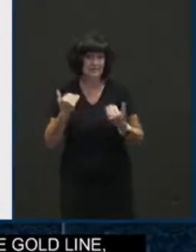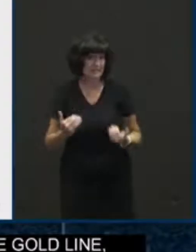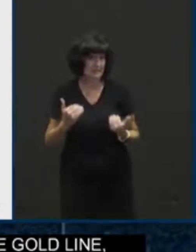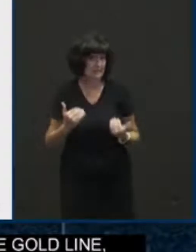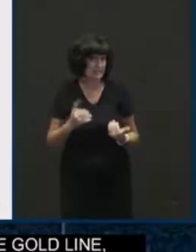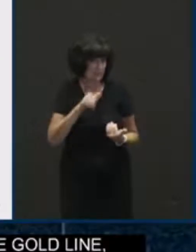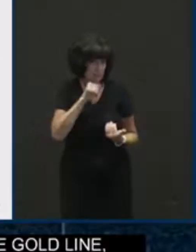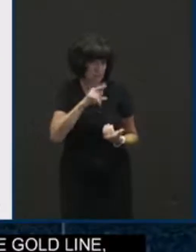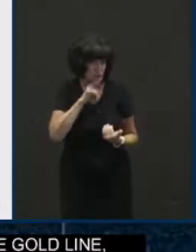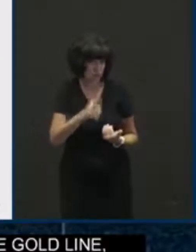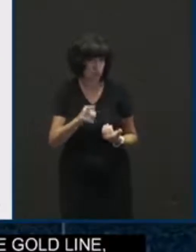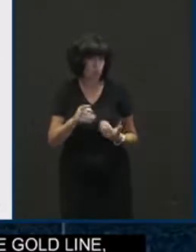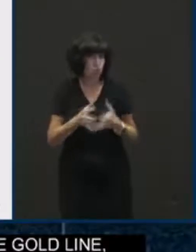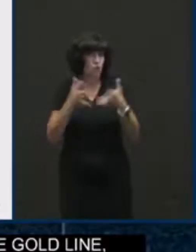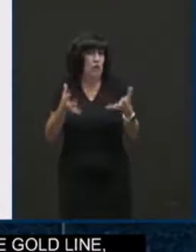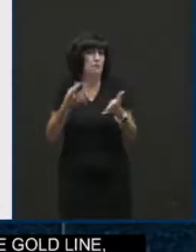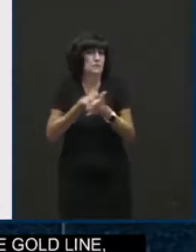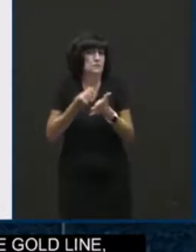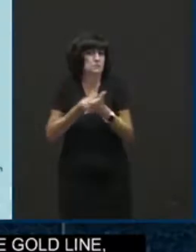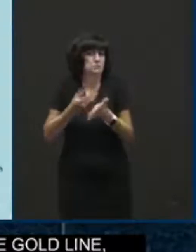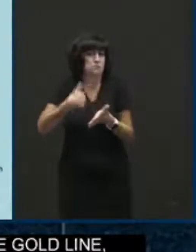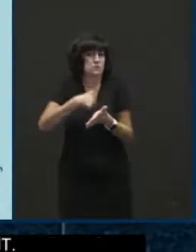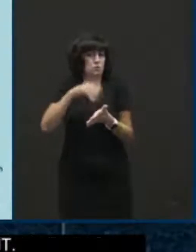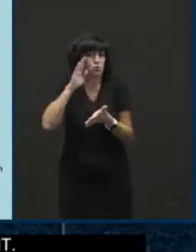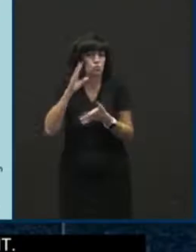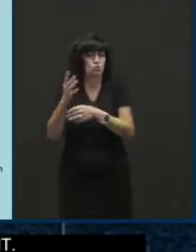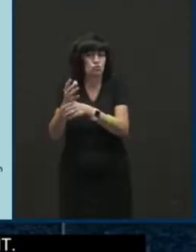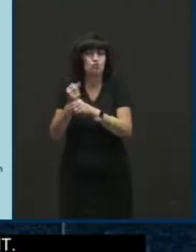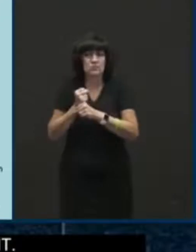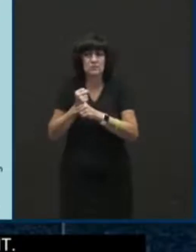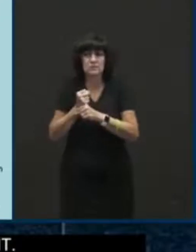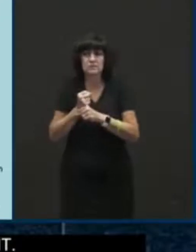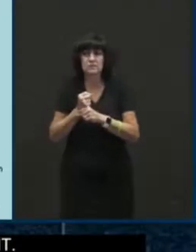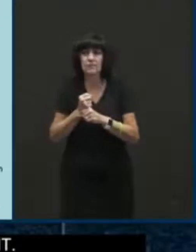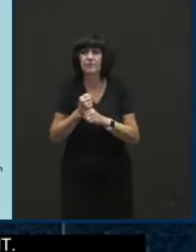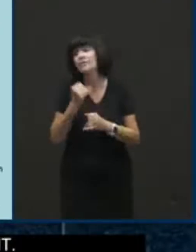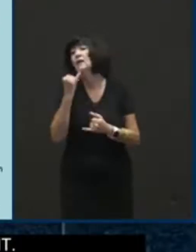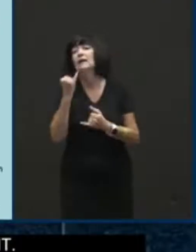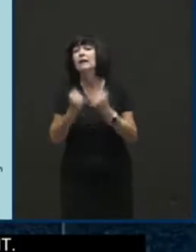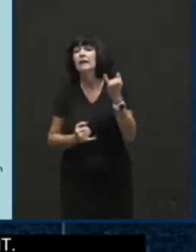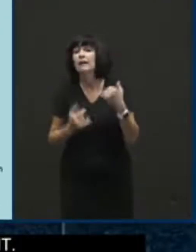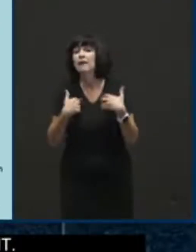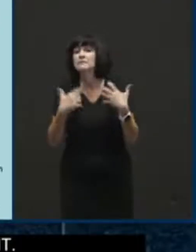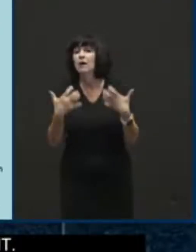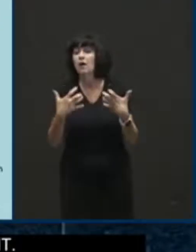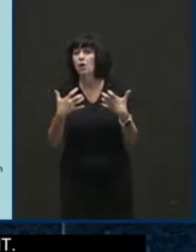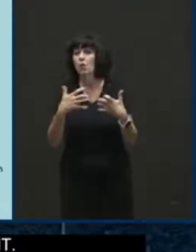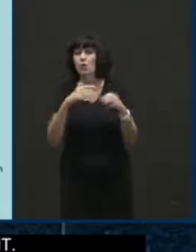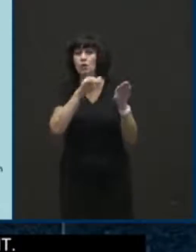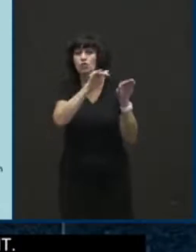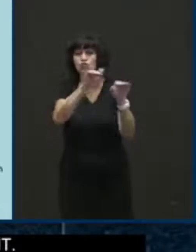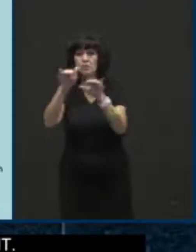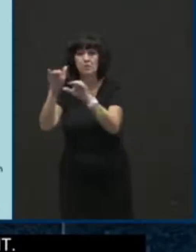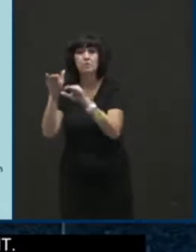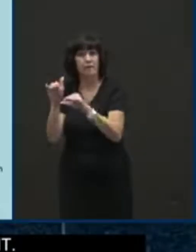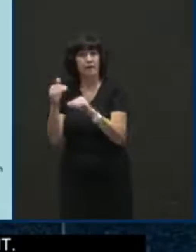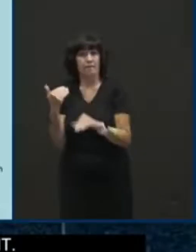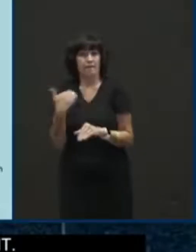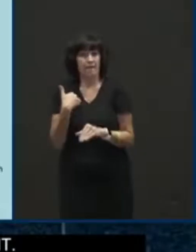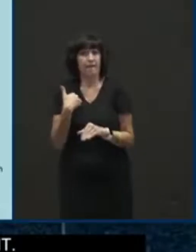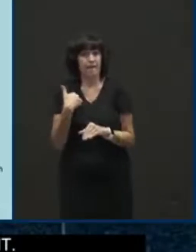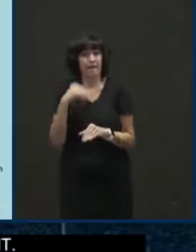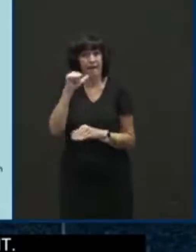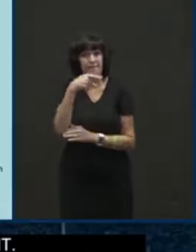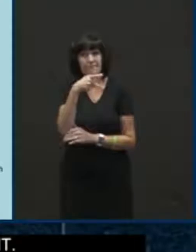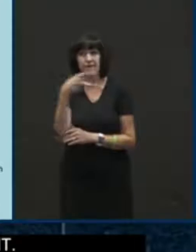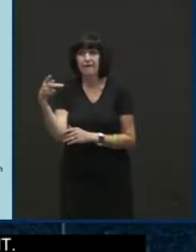moment. Lastly, I'd just like to remind people about our iPhone app,